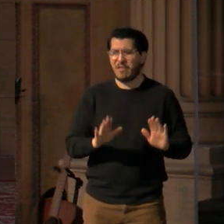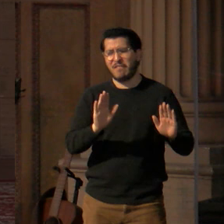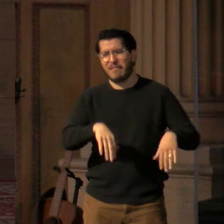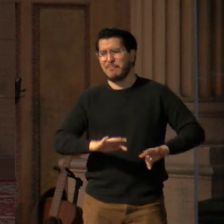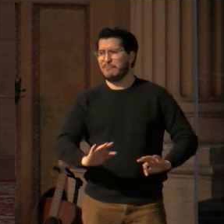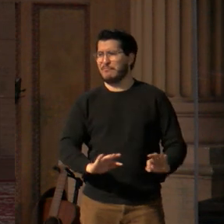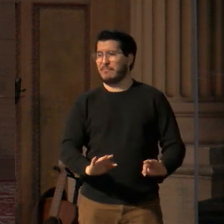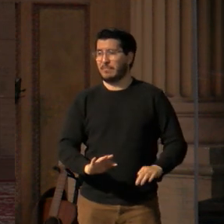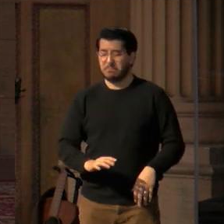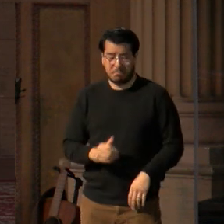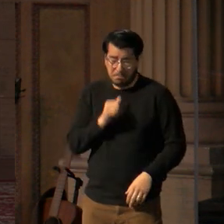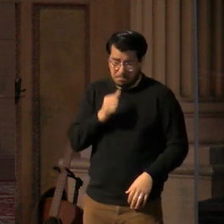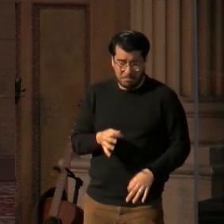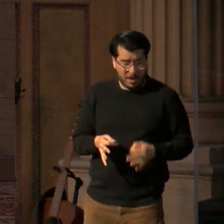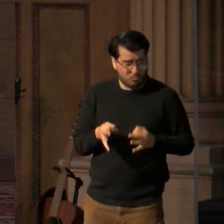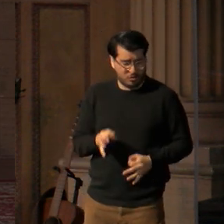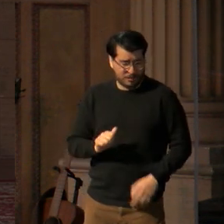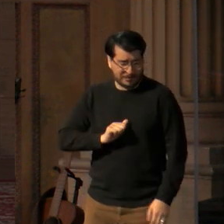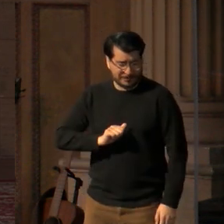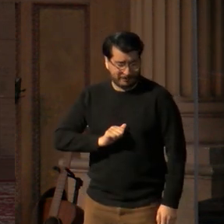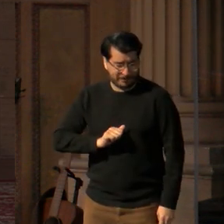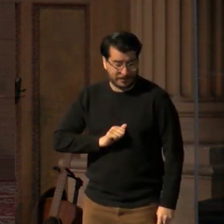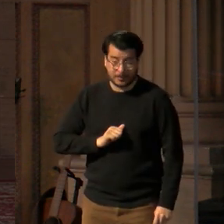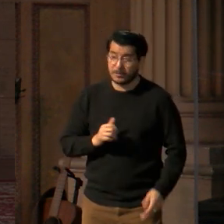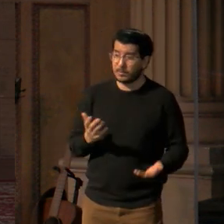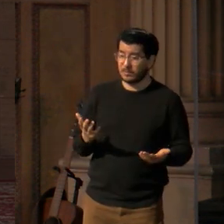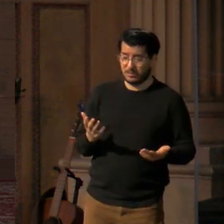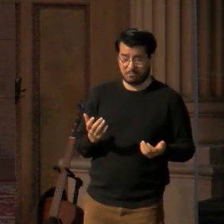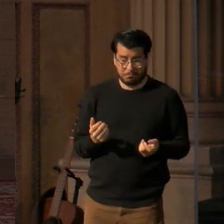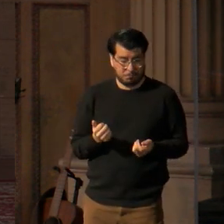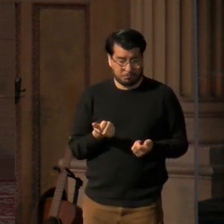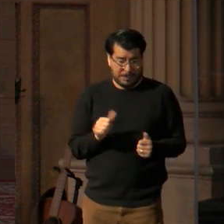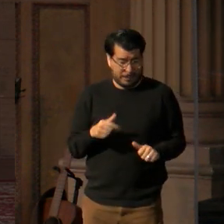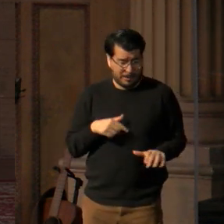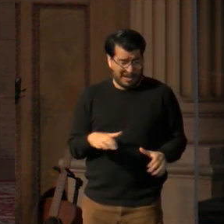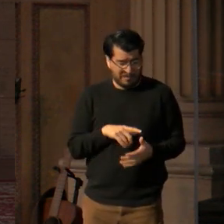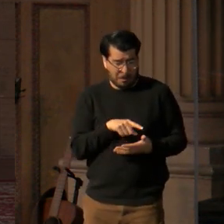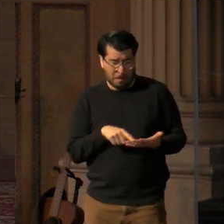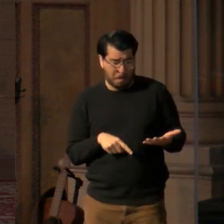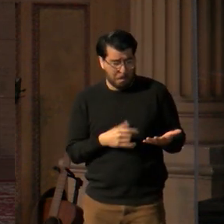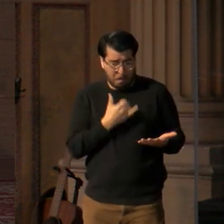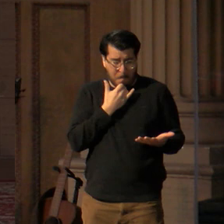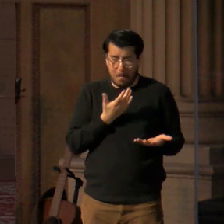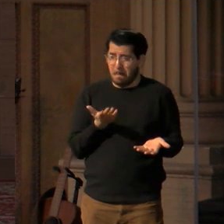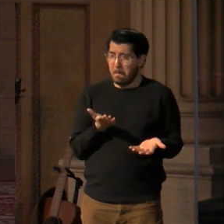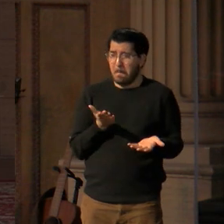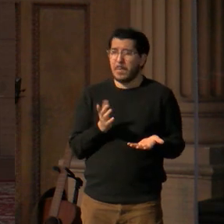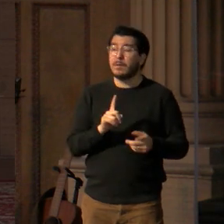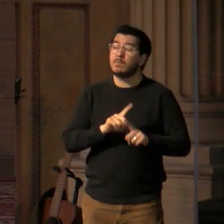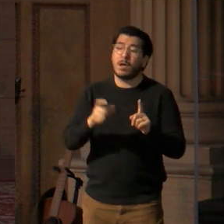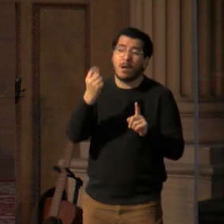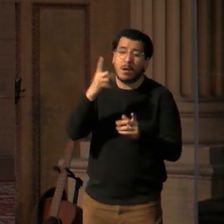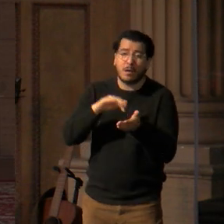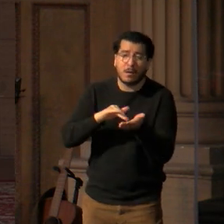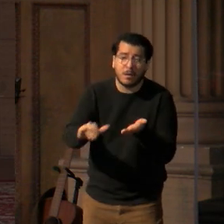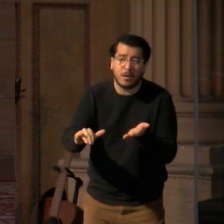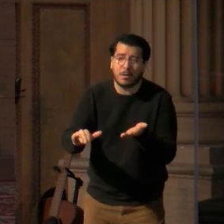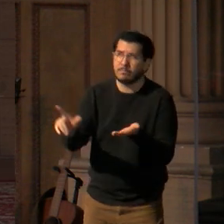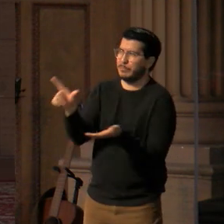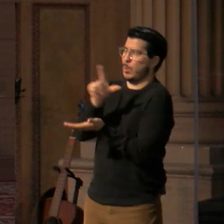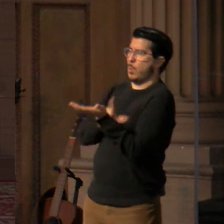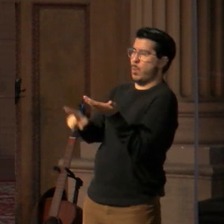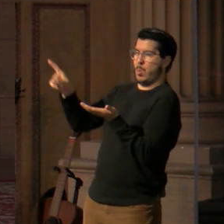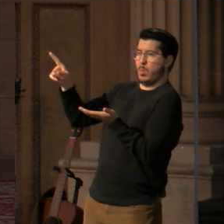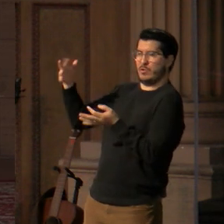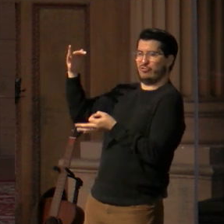judge myself, for I am not aware of anything against myself, but I am not thereby acquitted. It's the Lord who